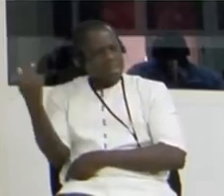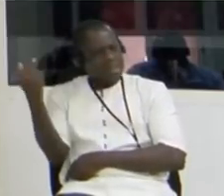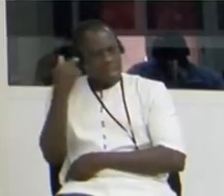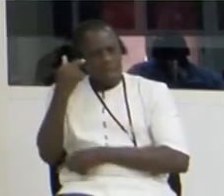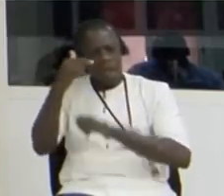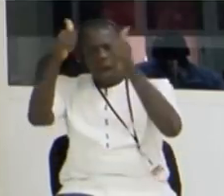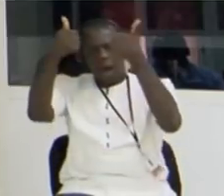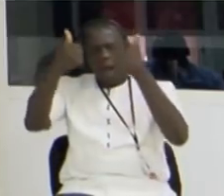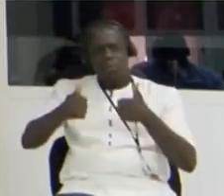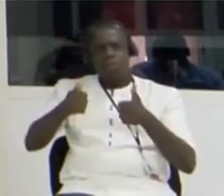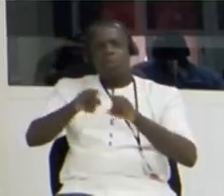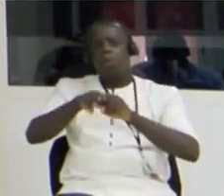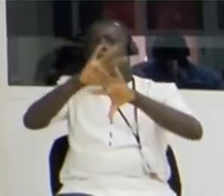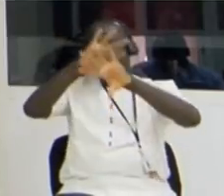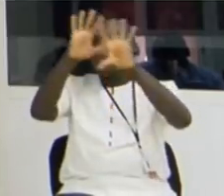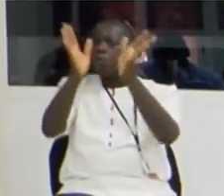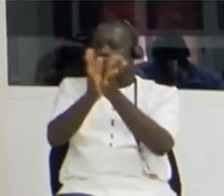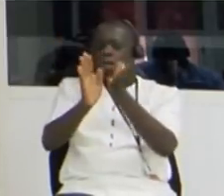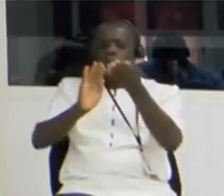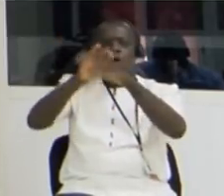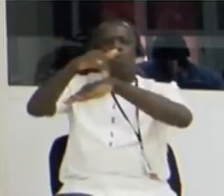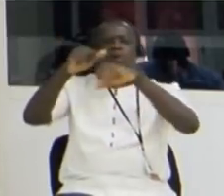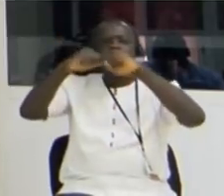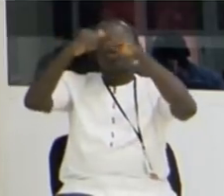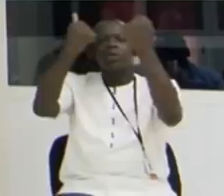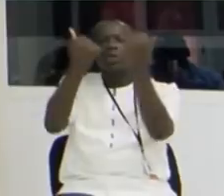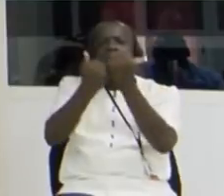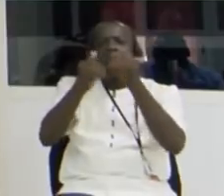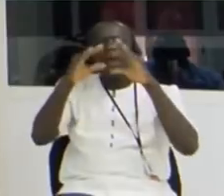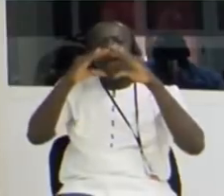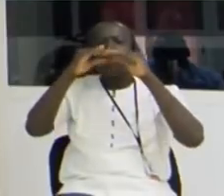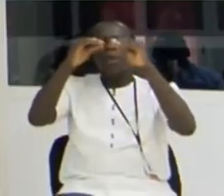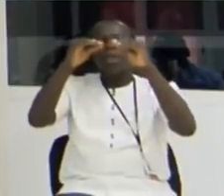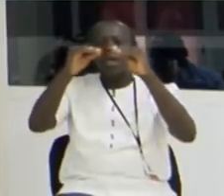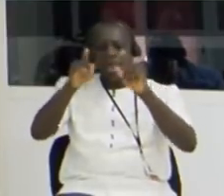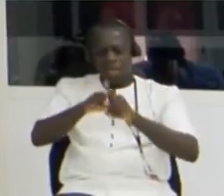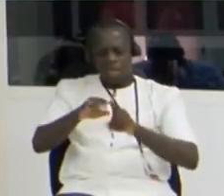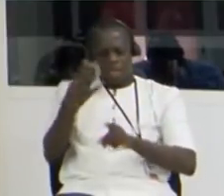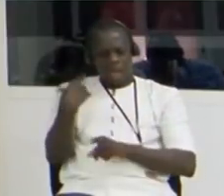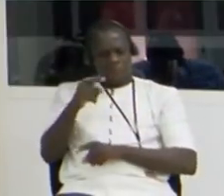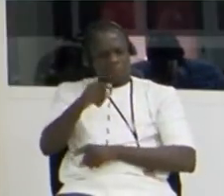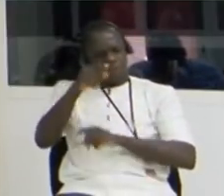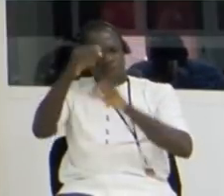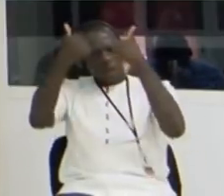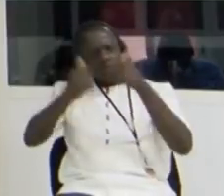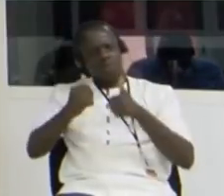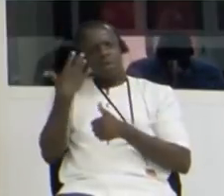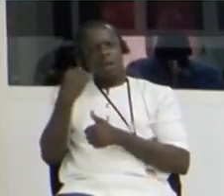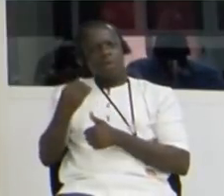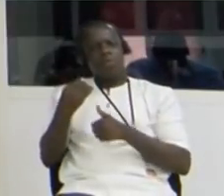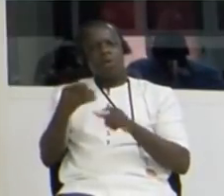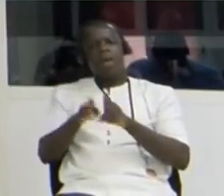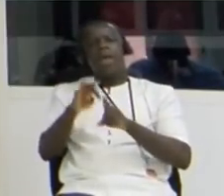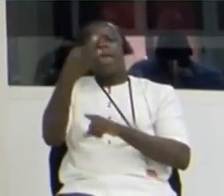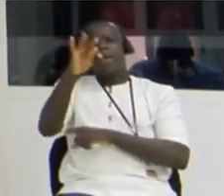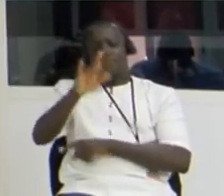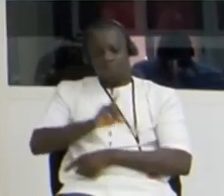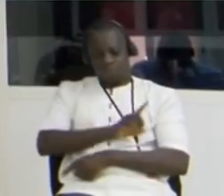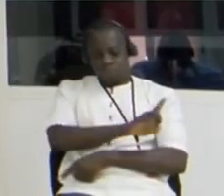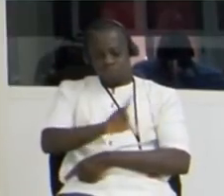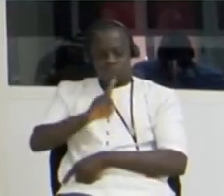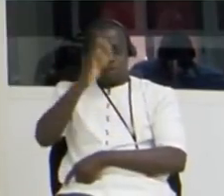happening, because it was all over social media. How can this happen? Because as far as we